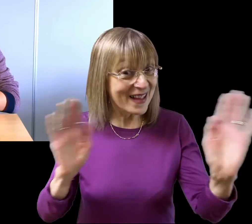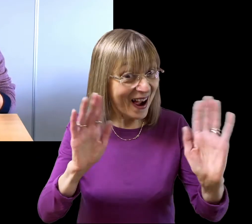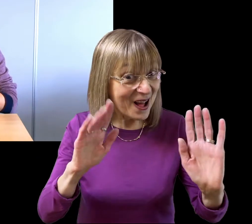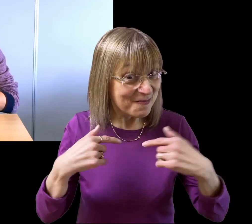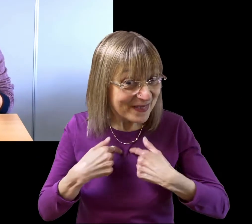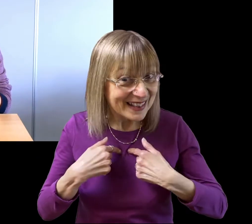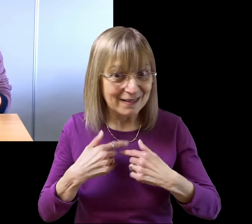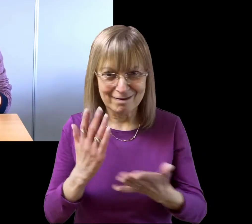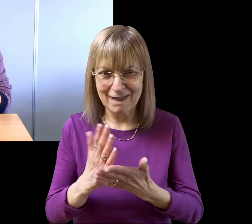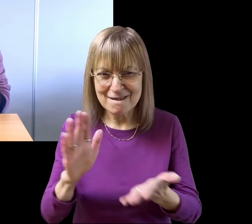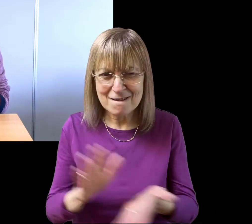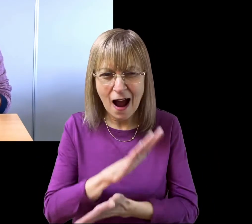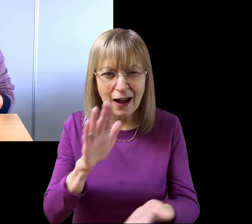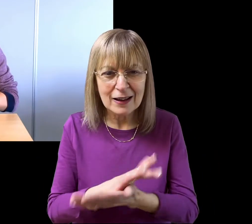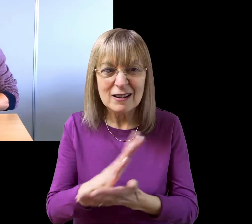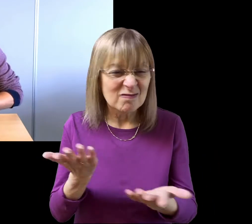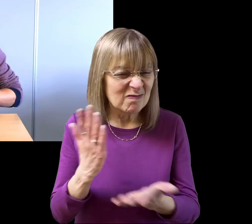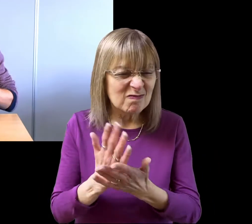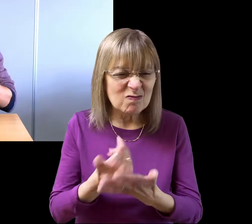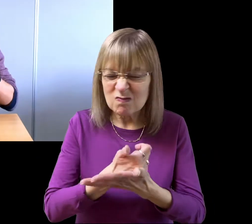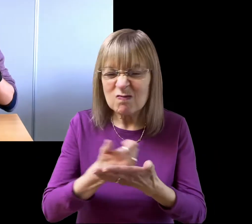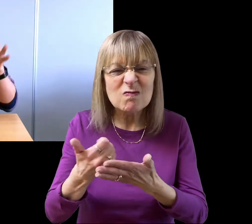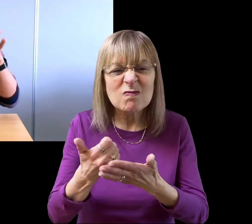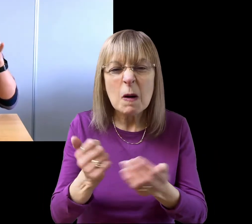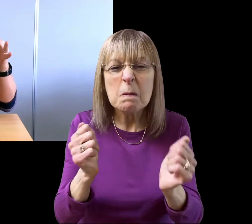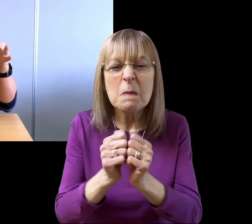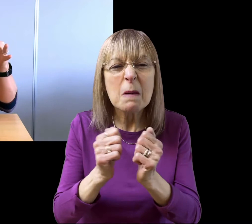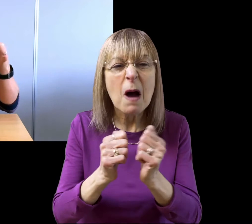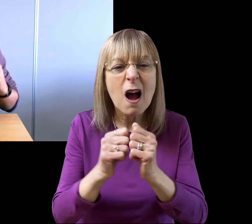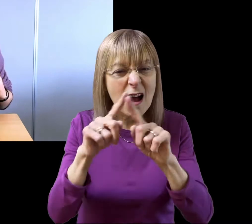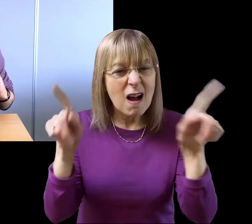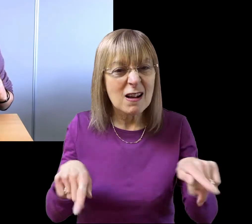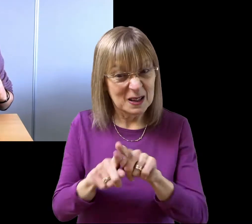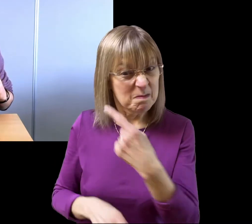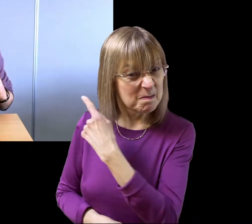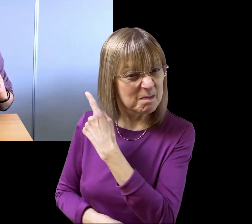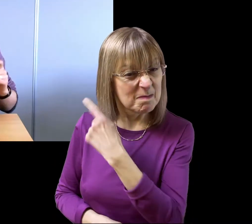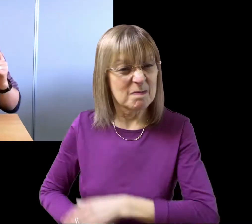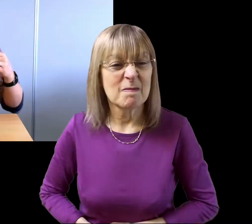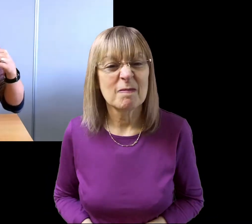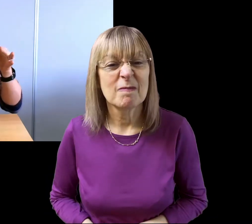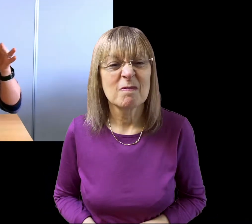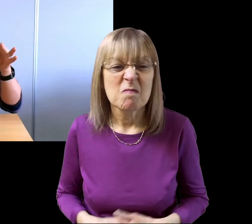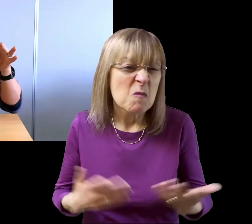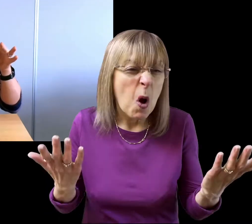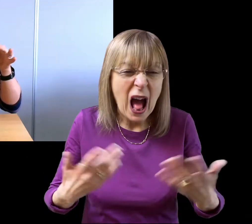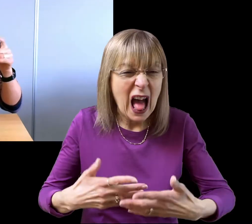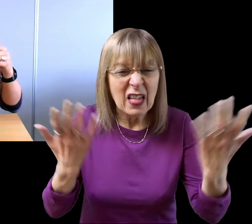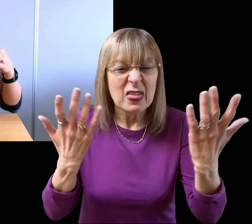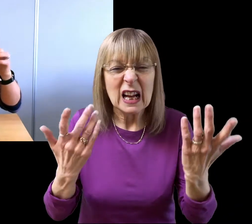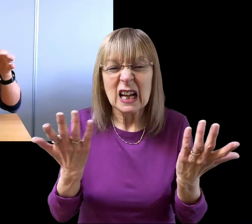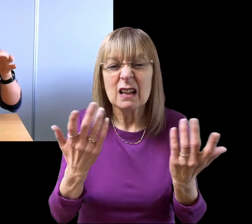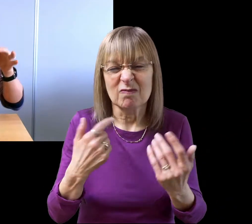Hello again. Right, here's a bit of fun that you can have just with an everyday, ordinary piece of paper. Okay,